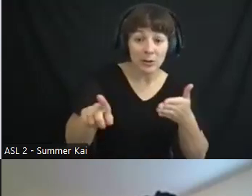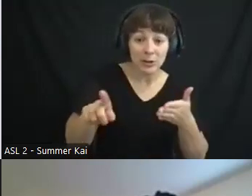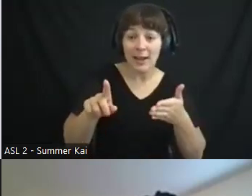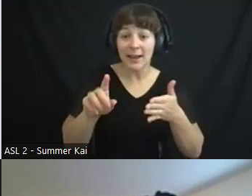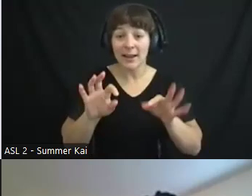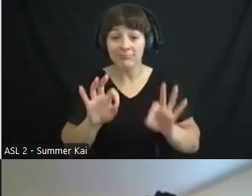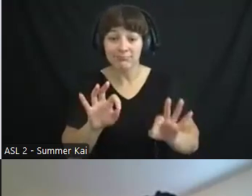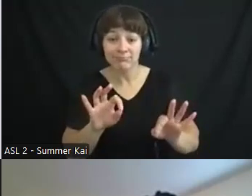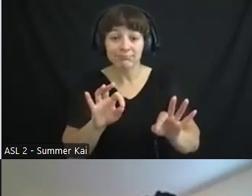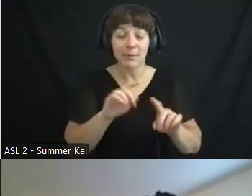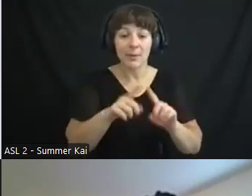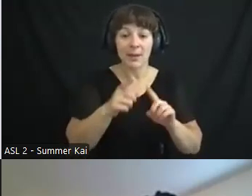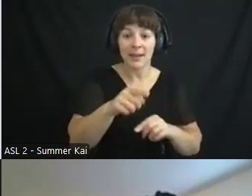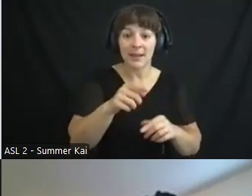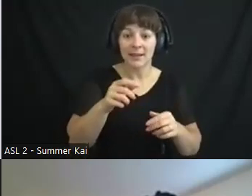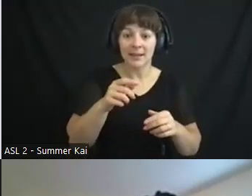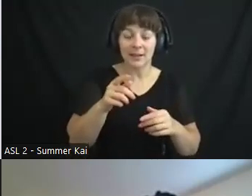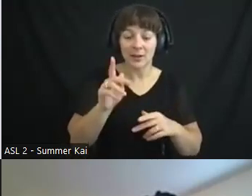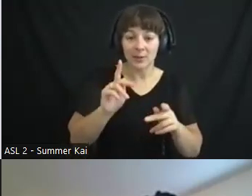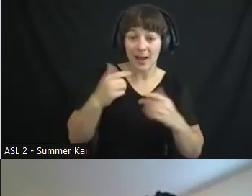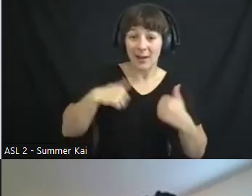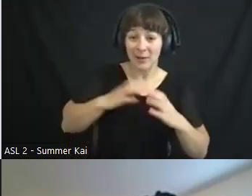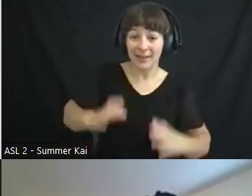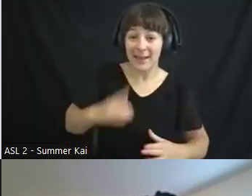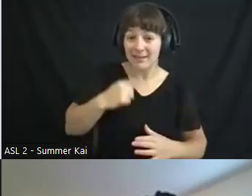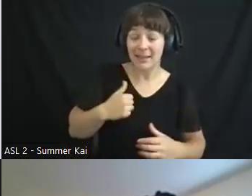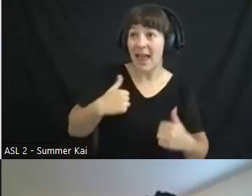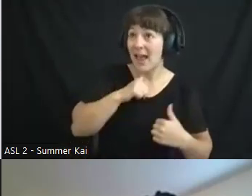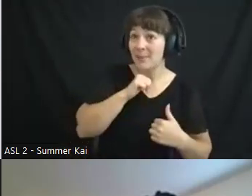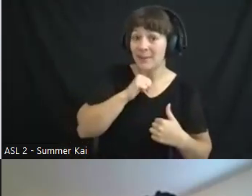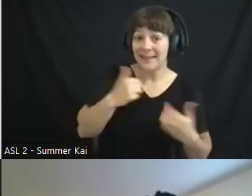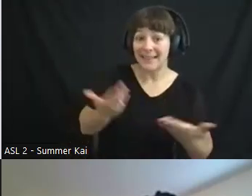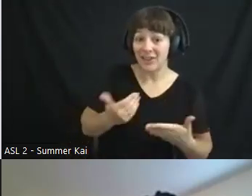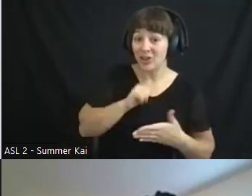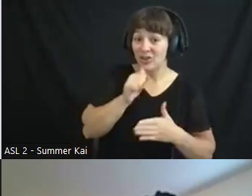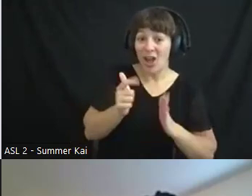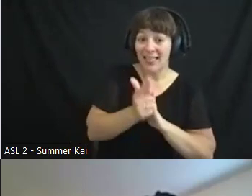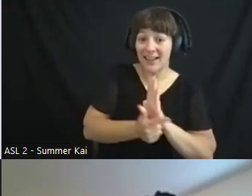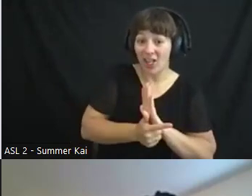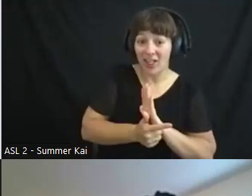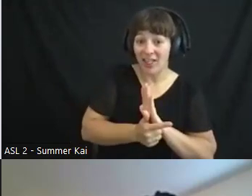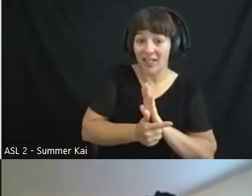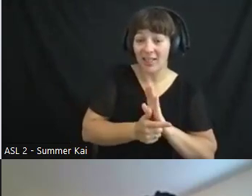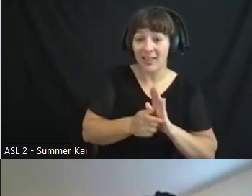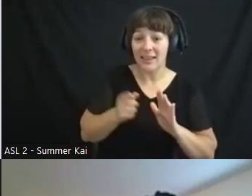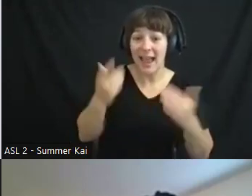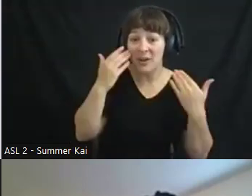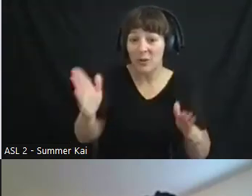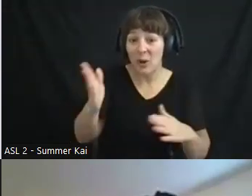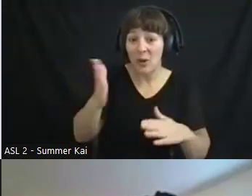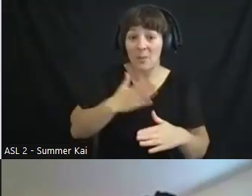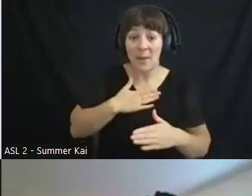that they're here legally, but they haven't heard about their renewal of